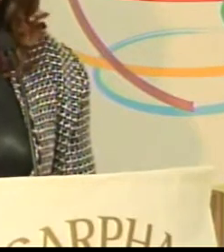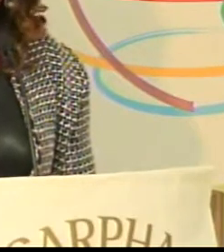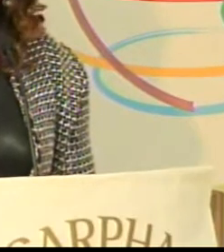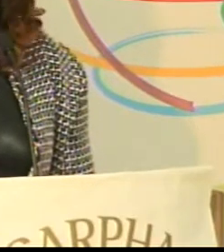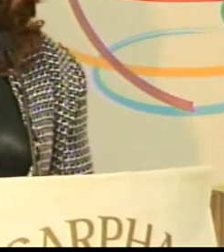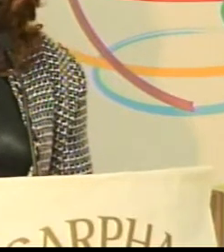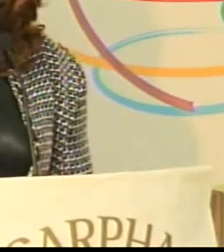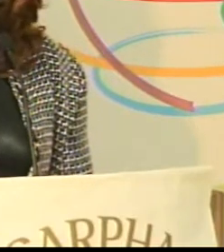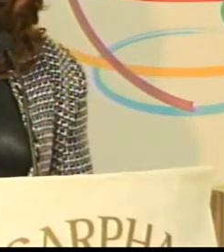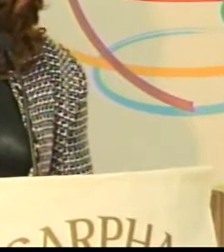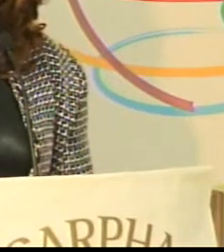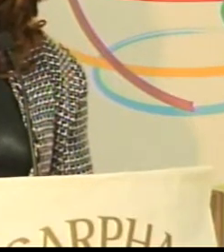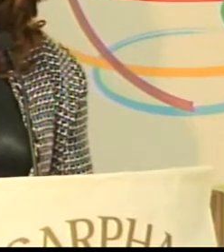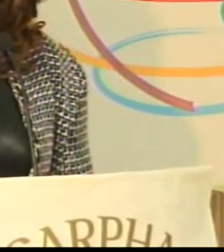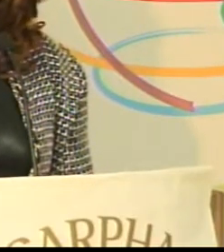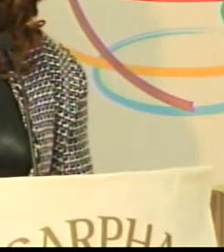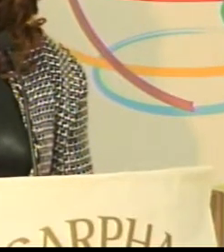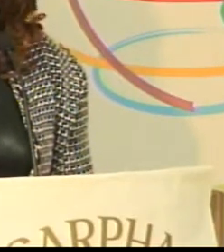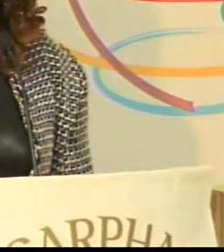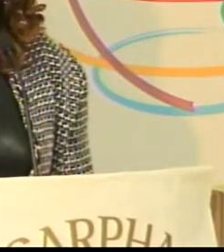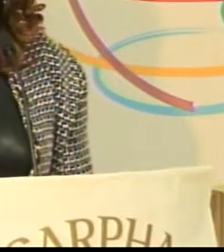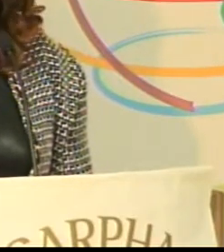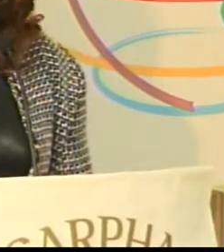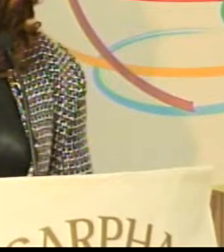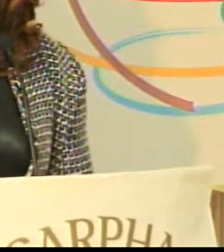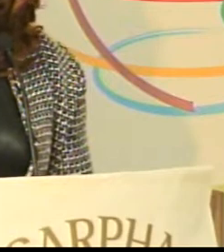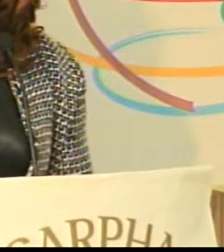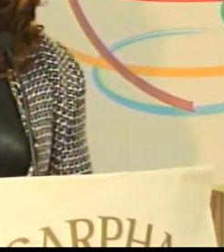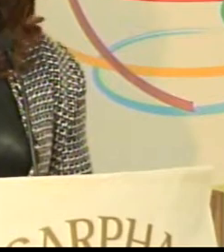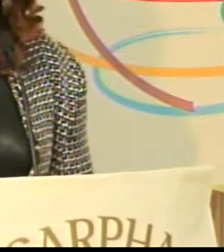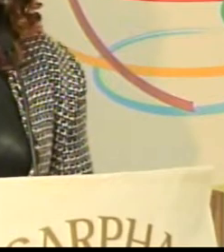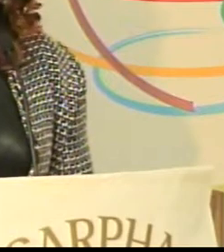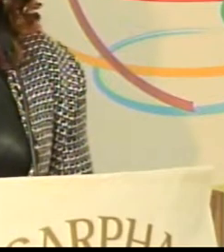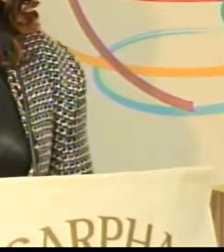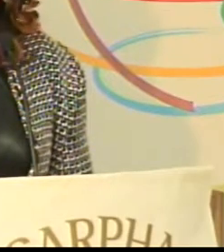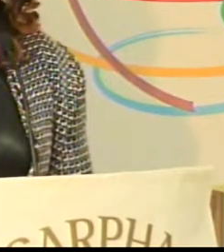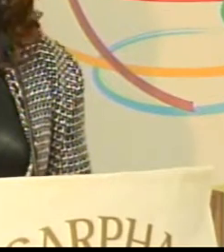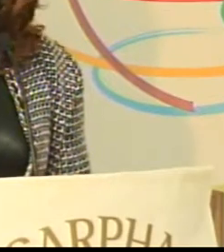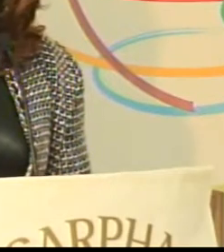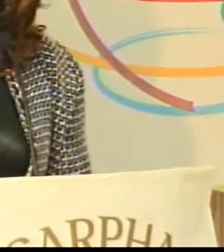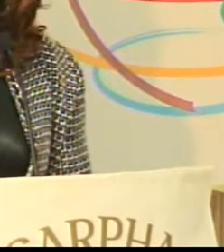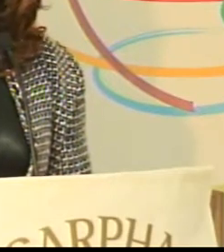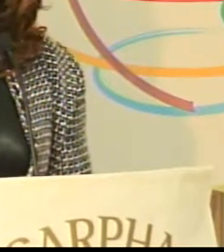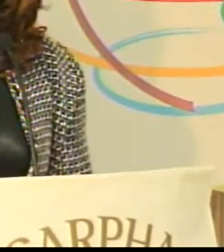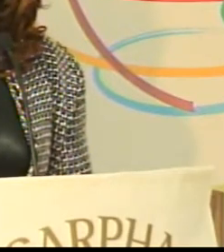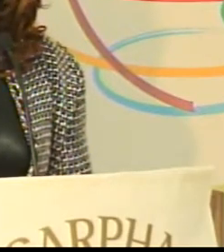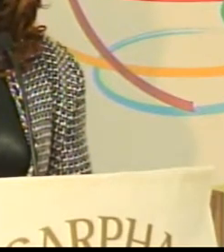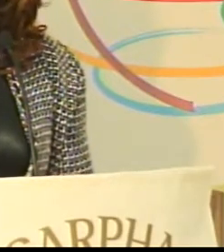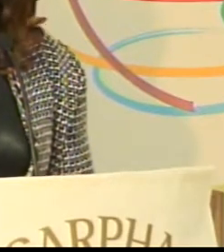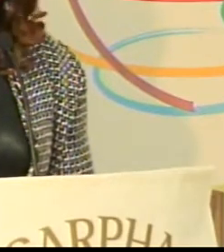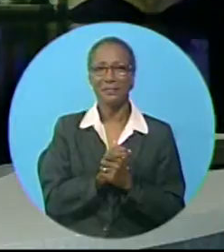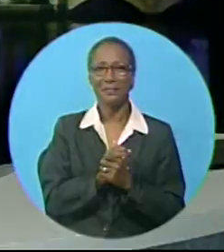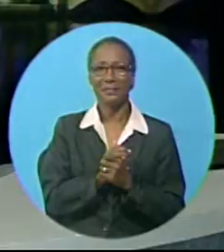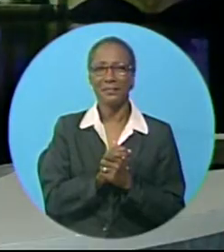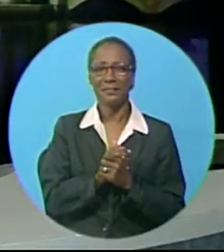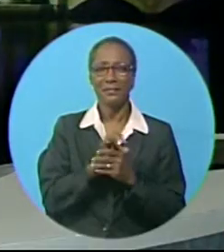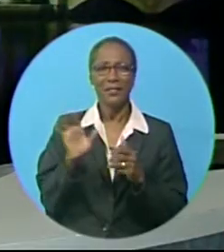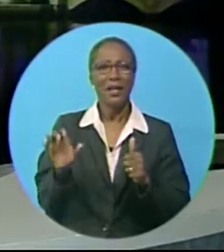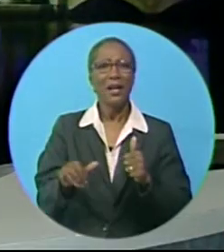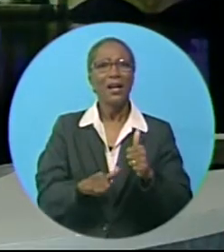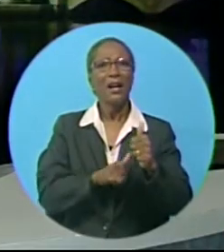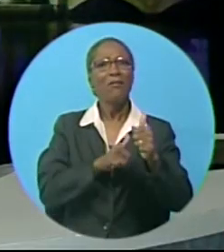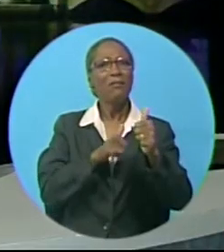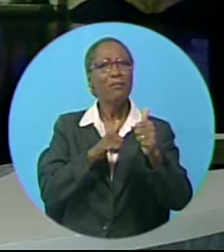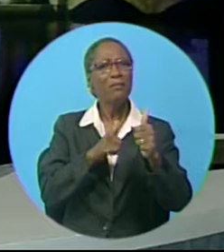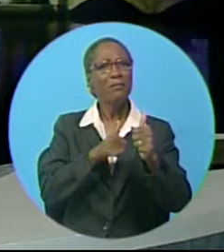a 5% rise over 2013, and this trend continued in 2015.